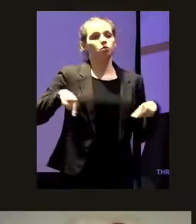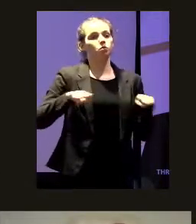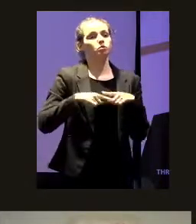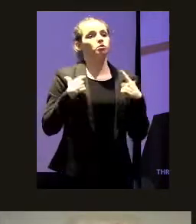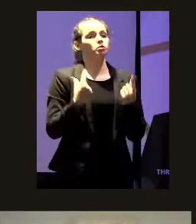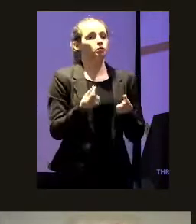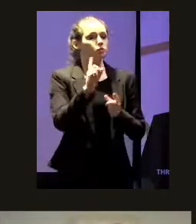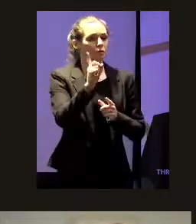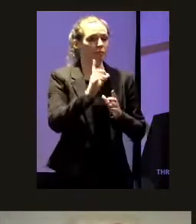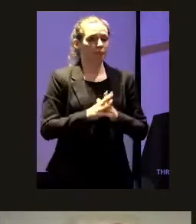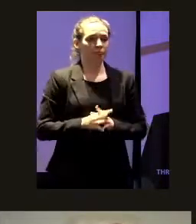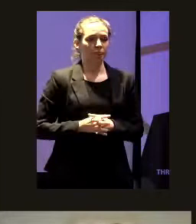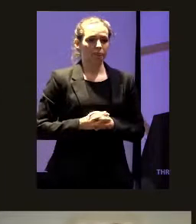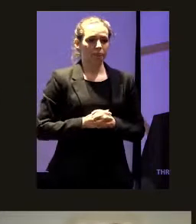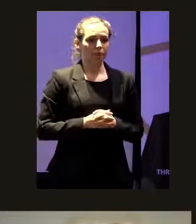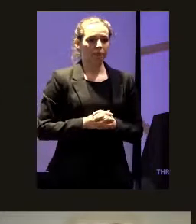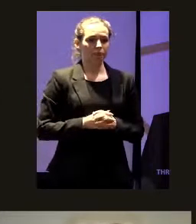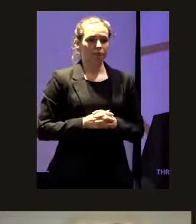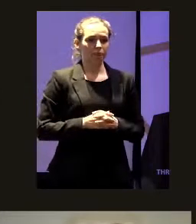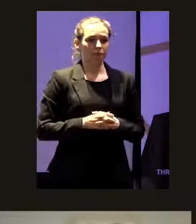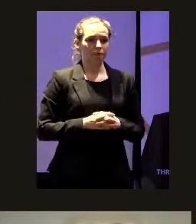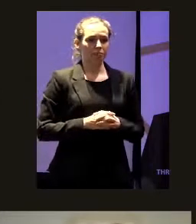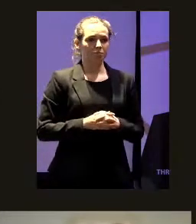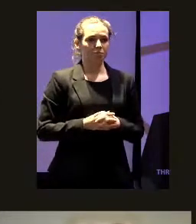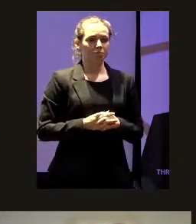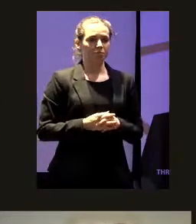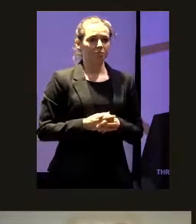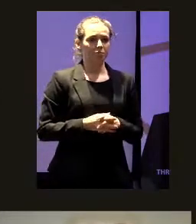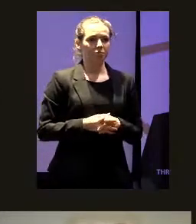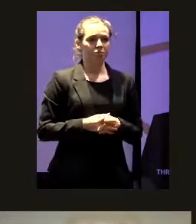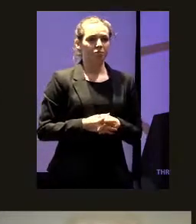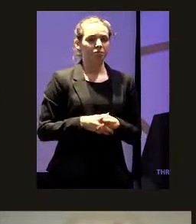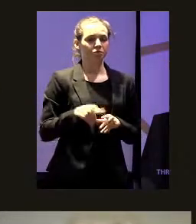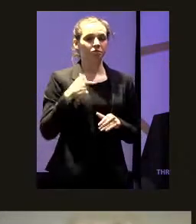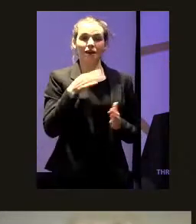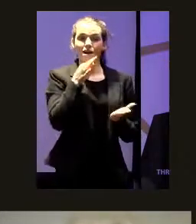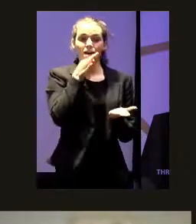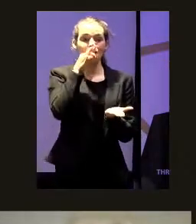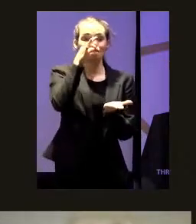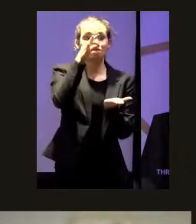here, is that we then are able to advise